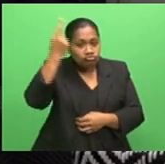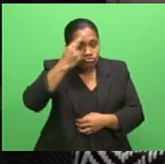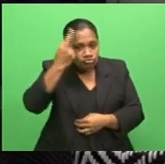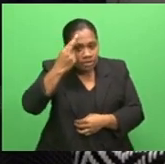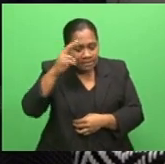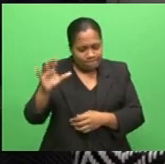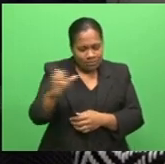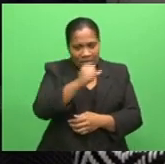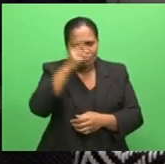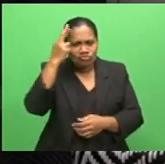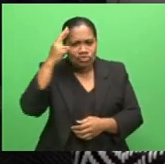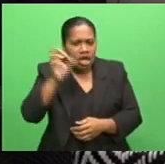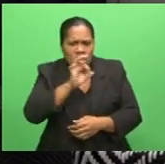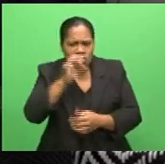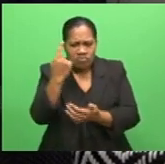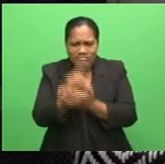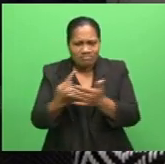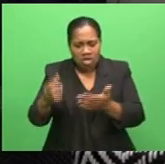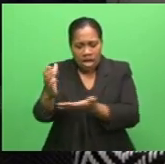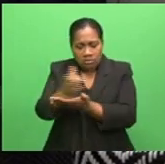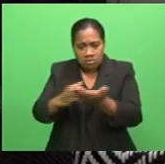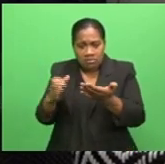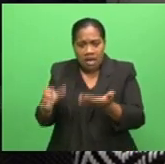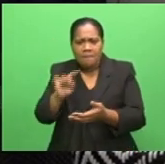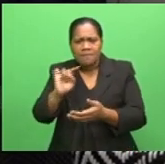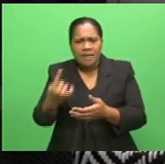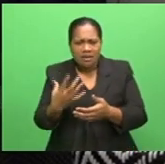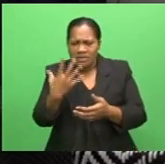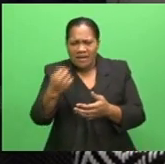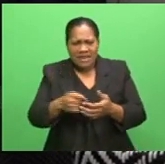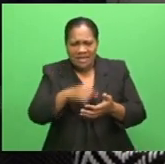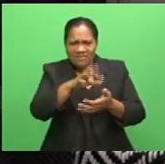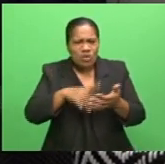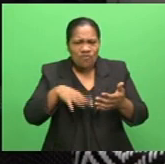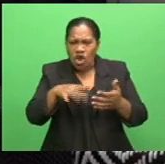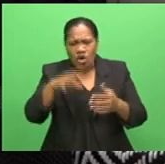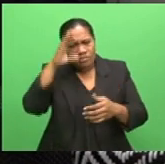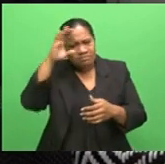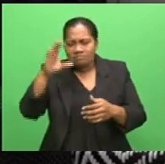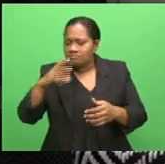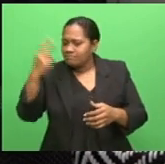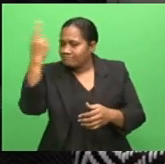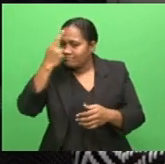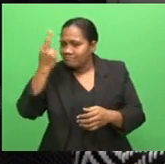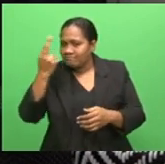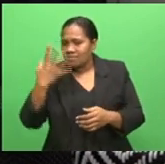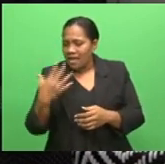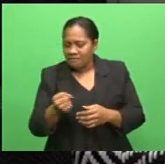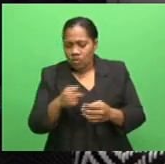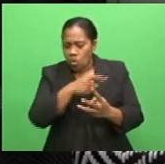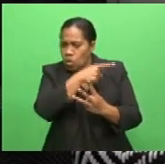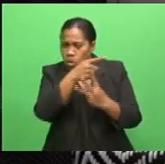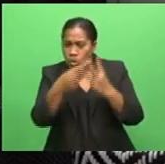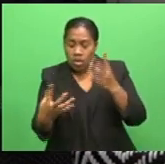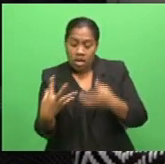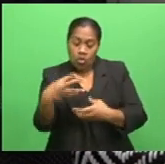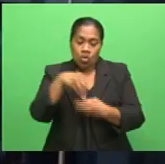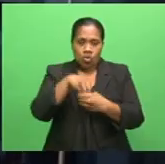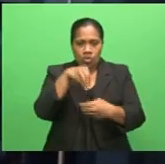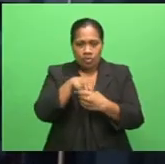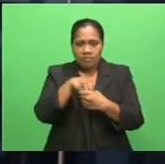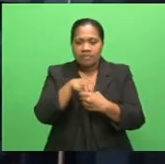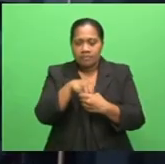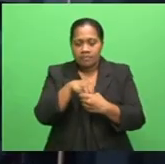about the customer risk, it's about the portfolio risk, it's about the country risk as well. So all those risk factors are involved in it,